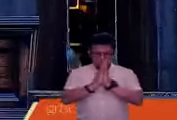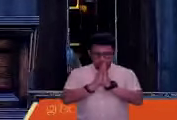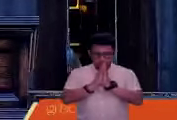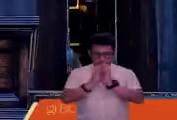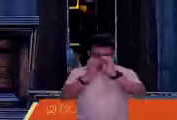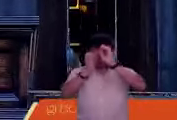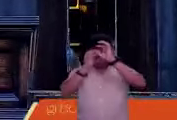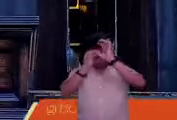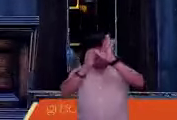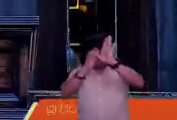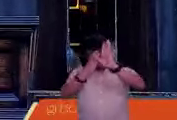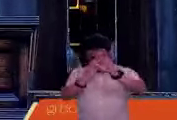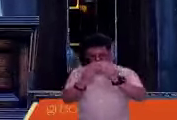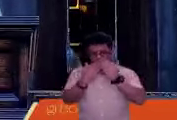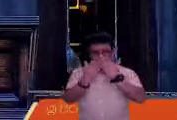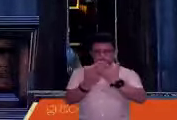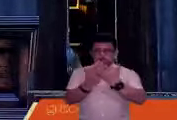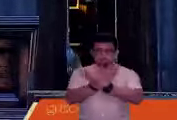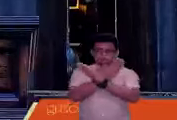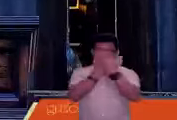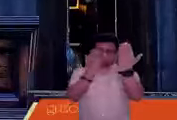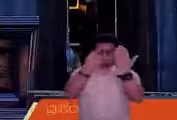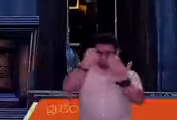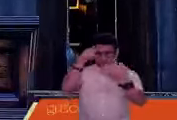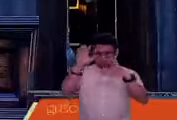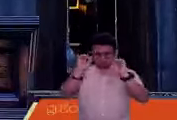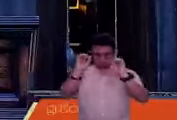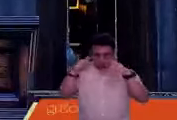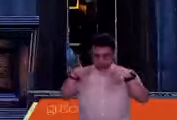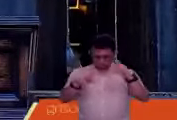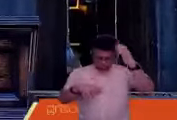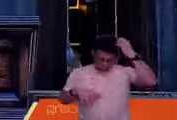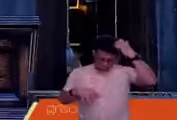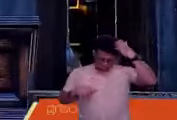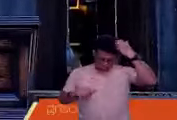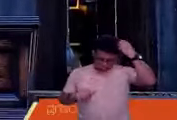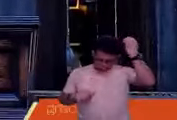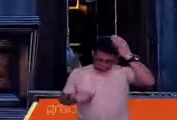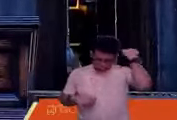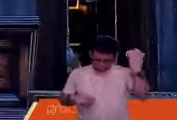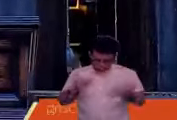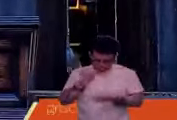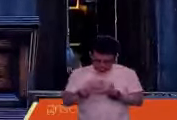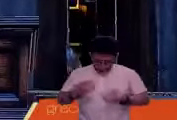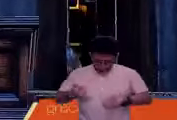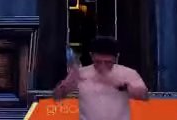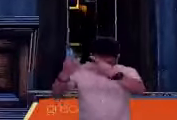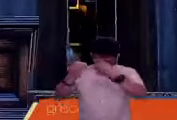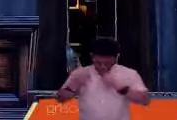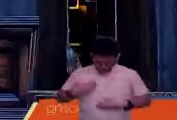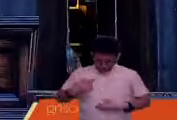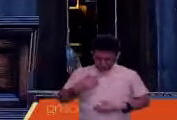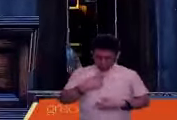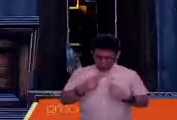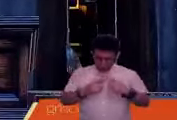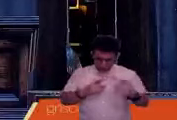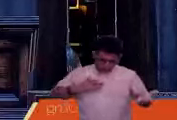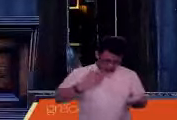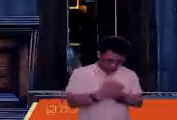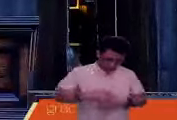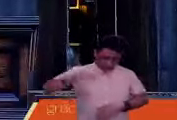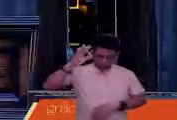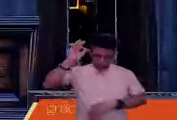Heavenly Father, thank you so much for the opportunity that you have given to me to be able to